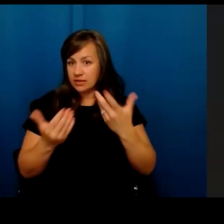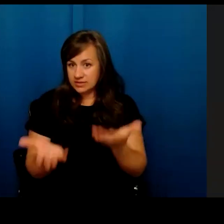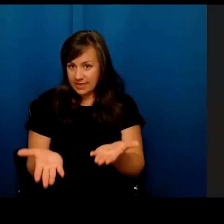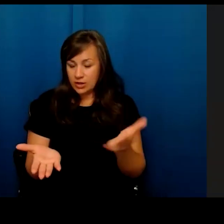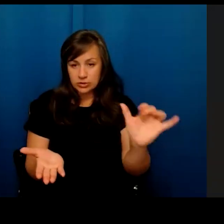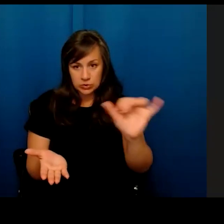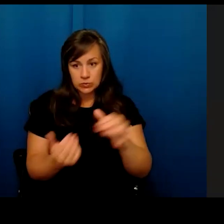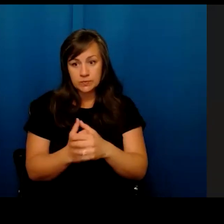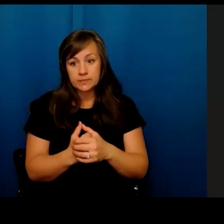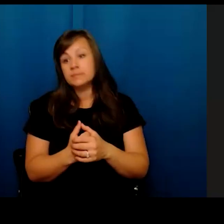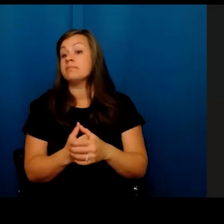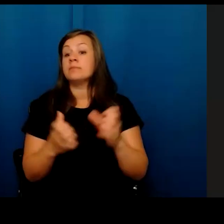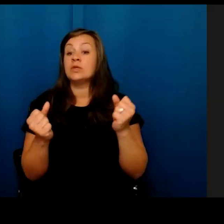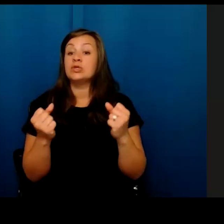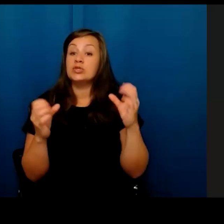address.